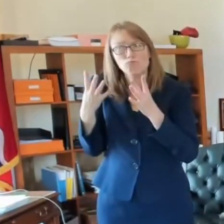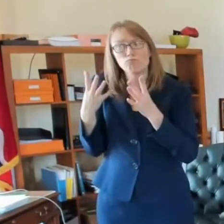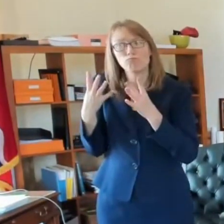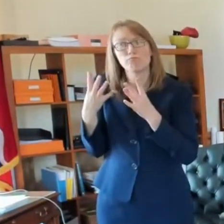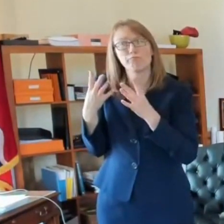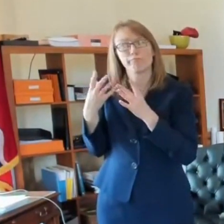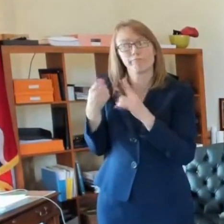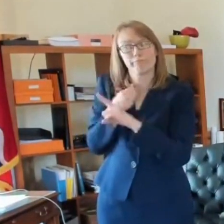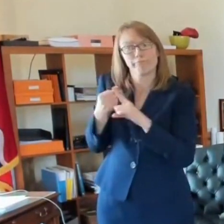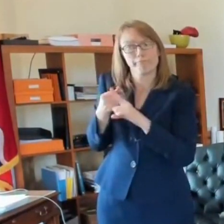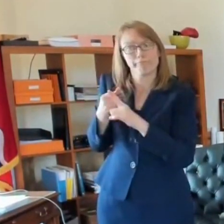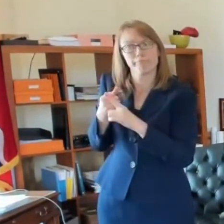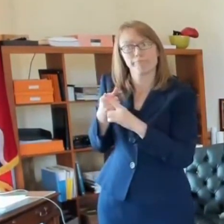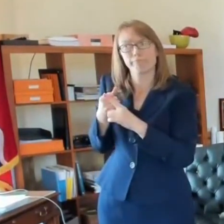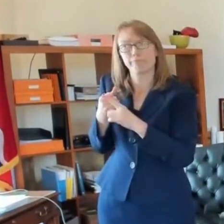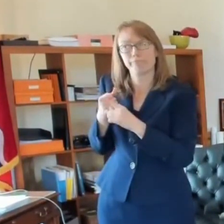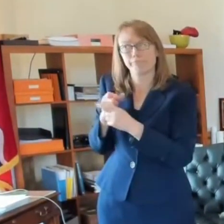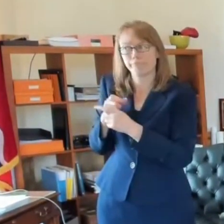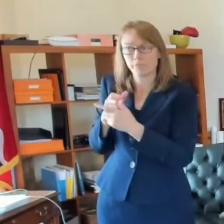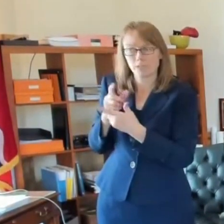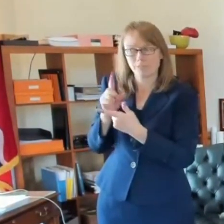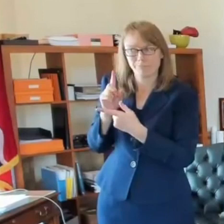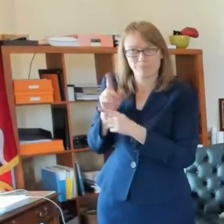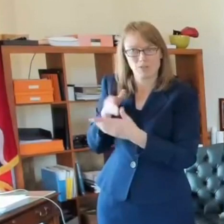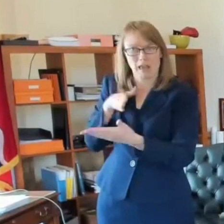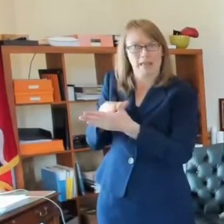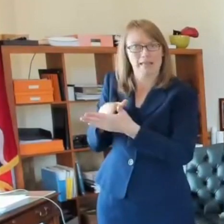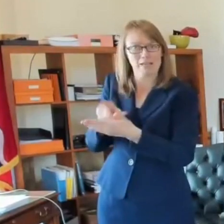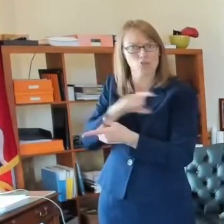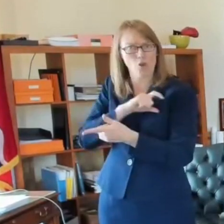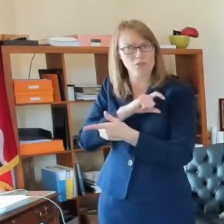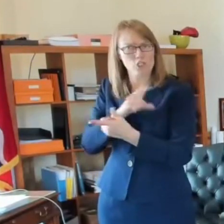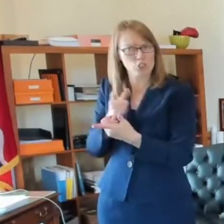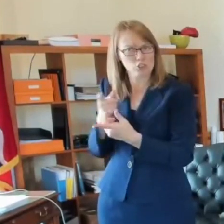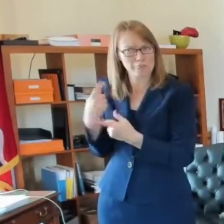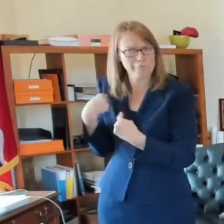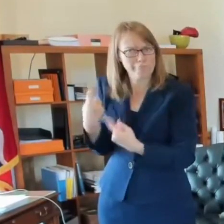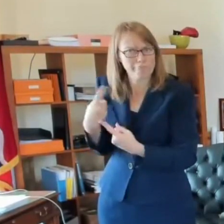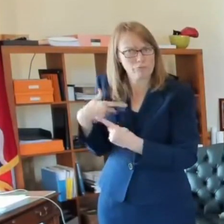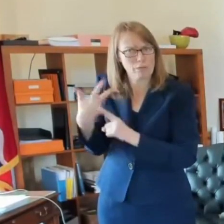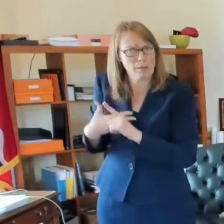Well, I think, it's hard for anybody to know the exact answer to that question, Andy, but,